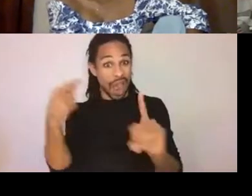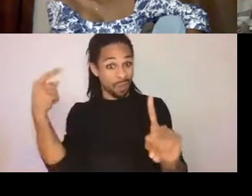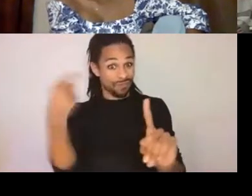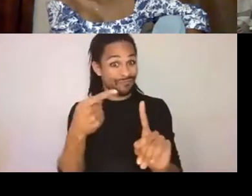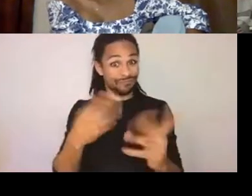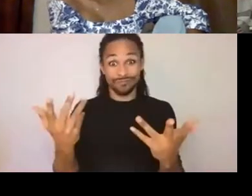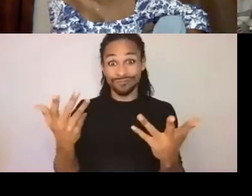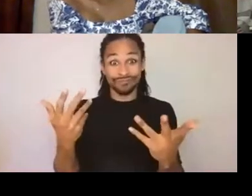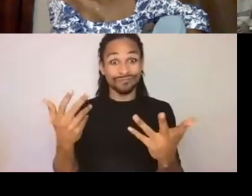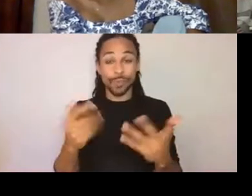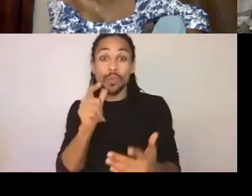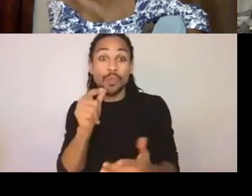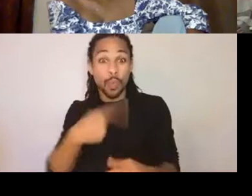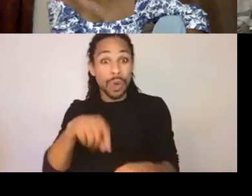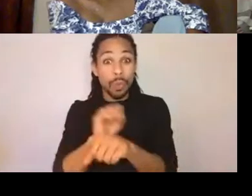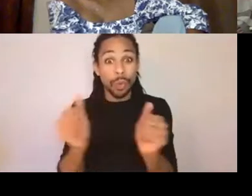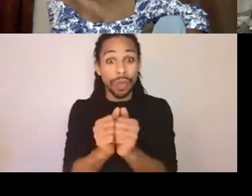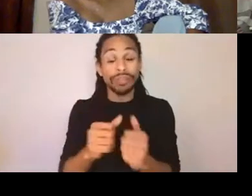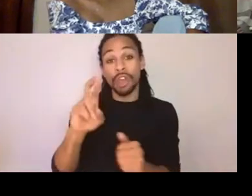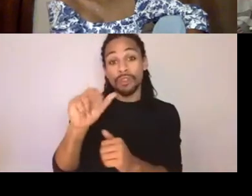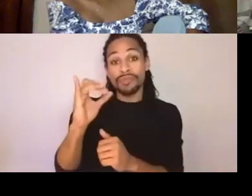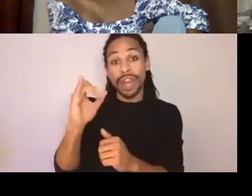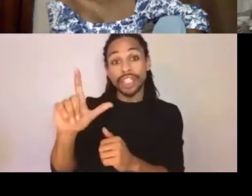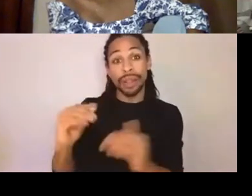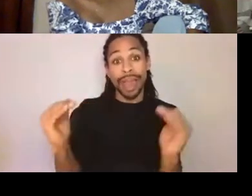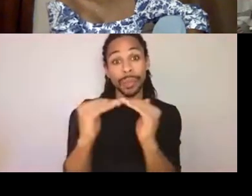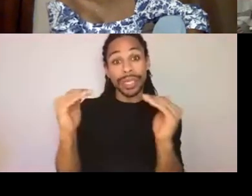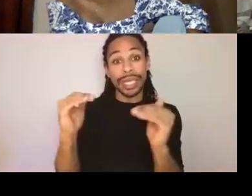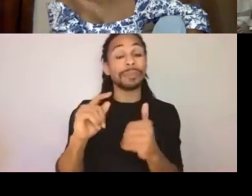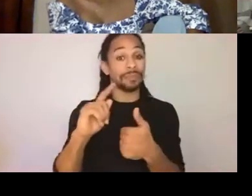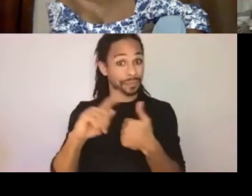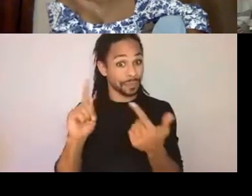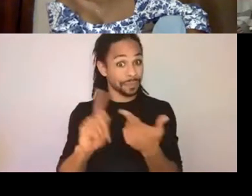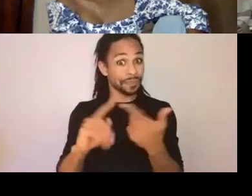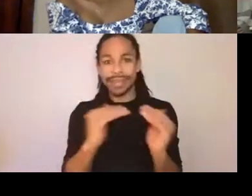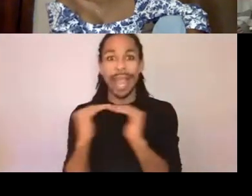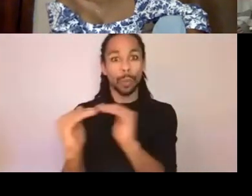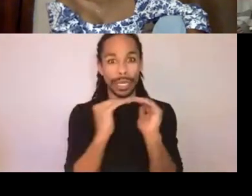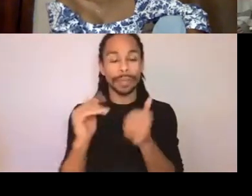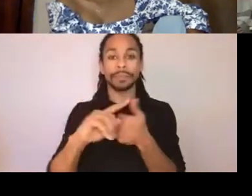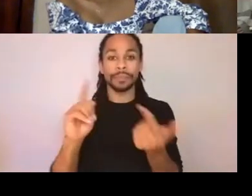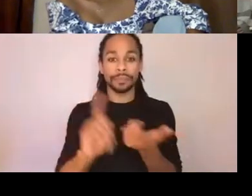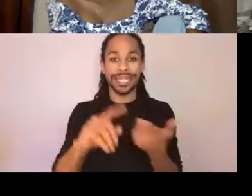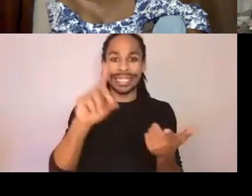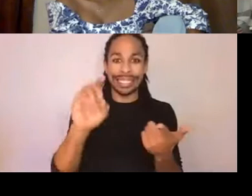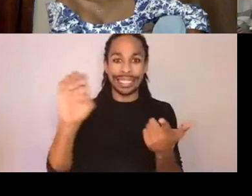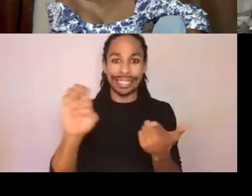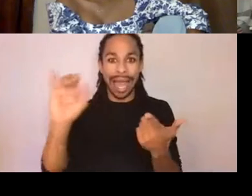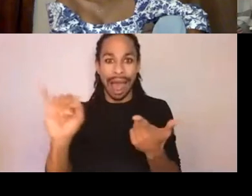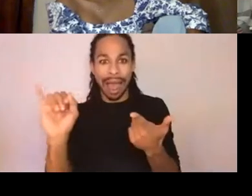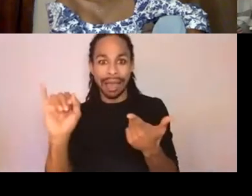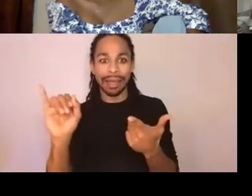talk of racial equity and DEI focus was really seemingly about diversifying white-centered